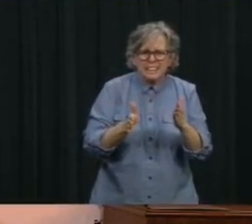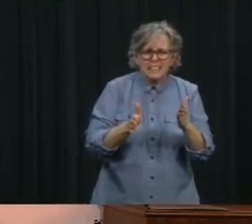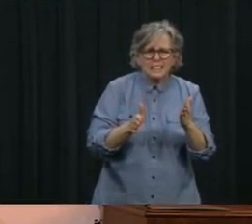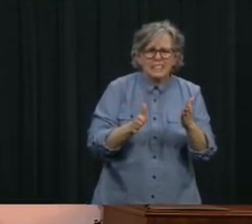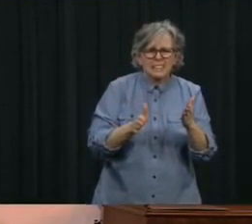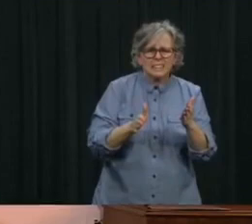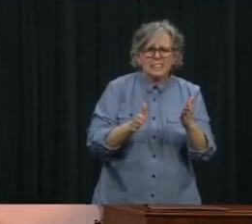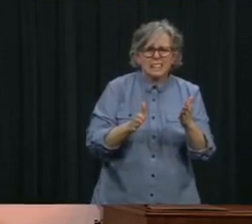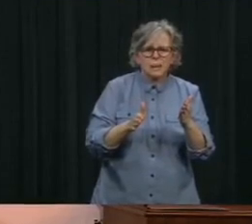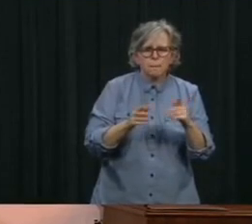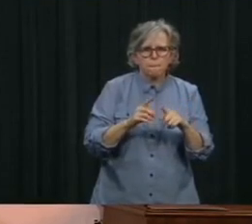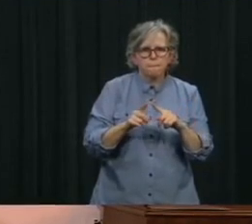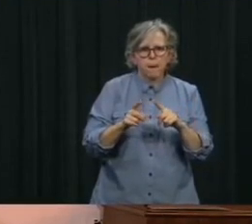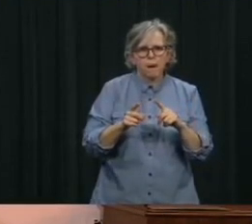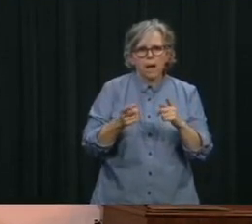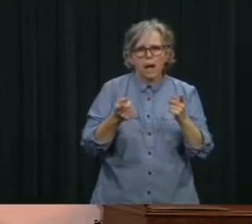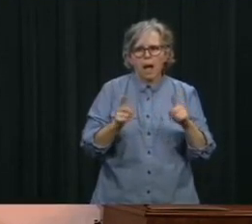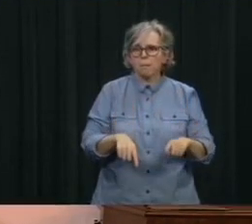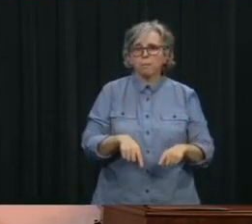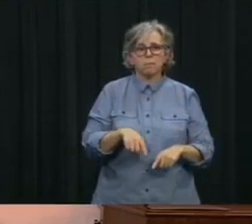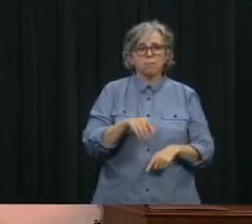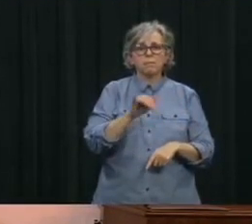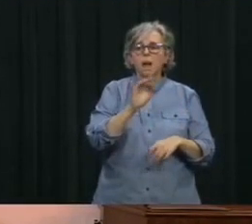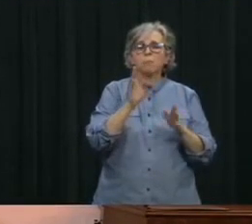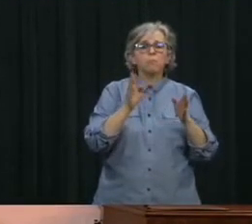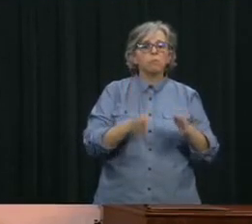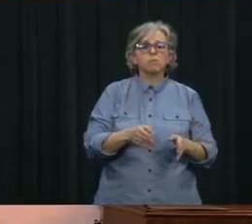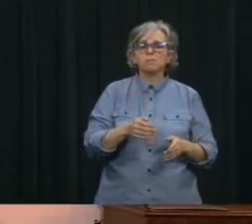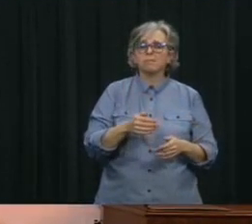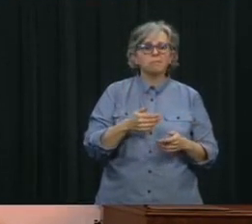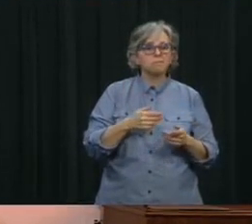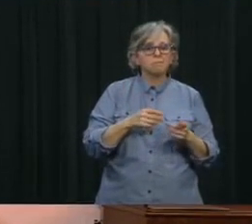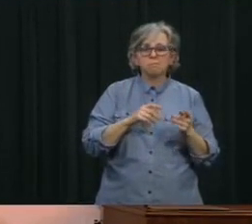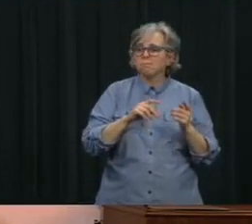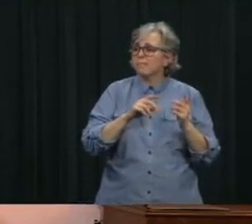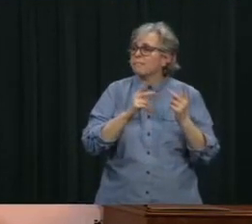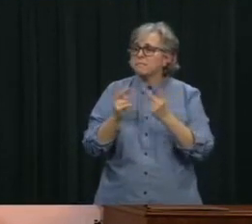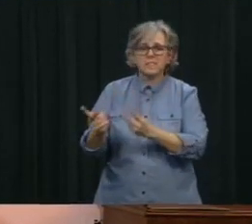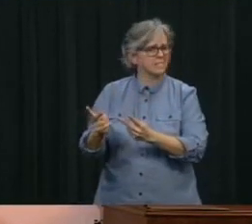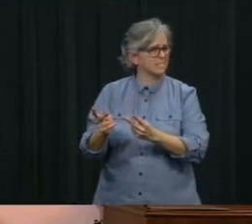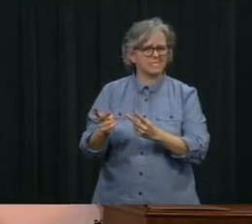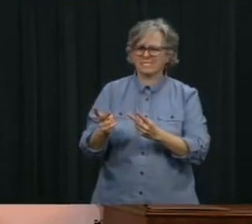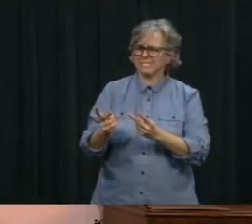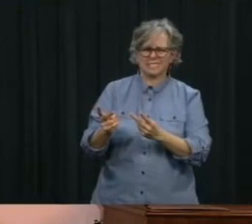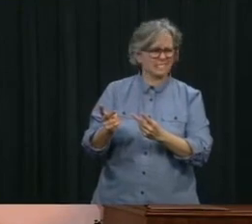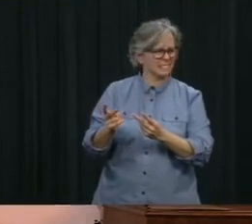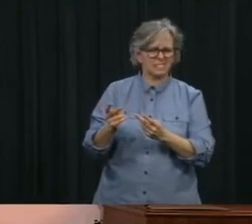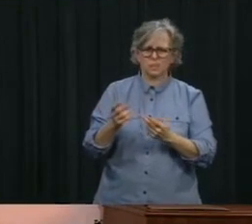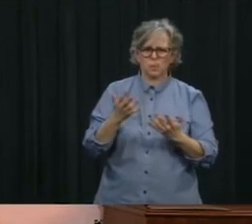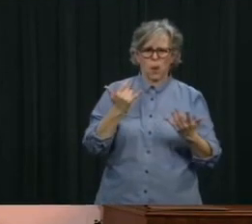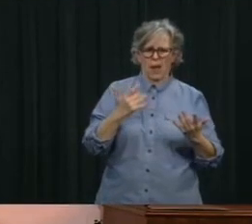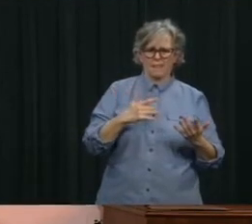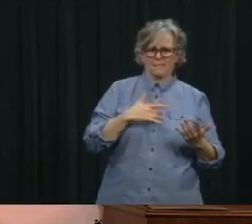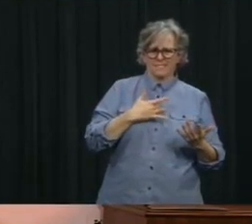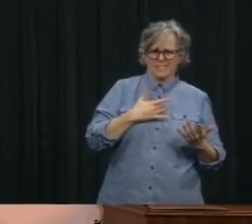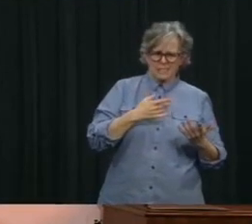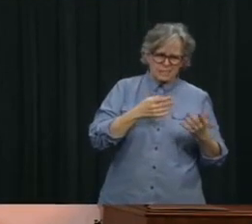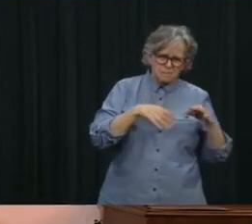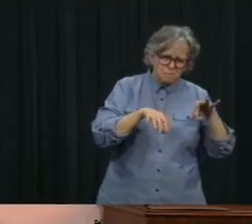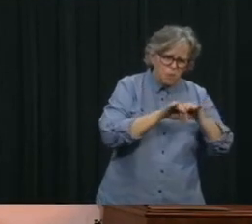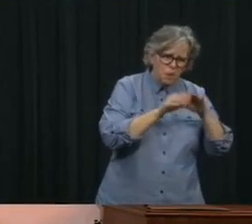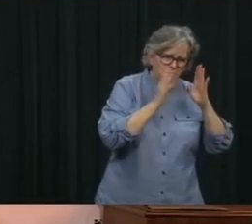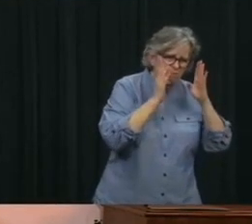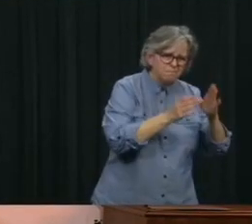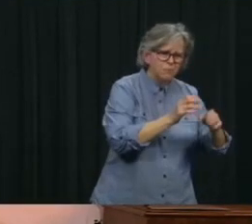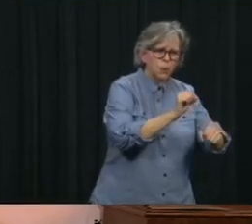they chose not to go visit them because they had to keep the system up and running for those tens